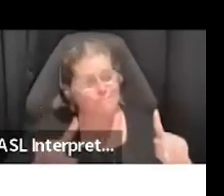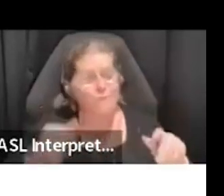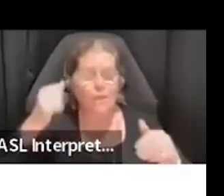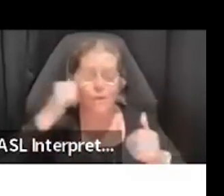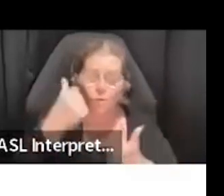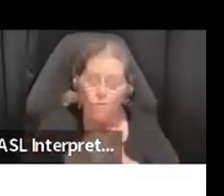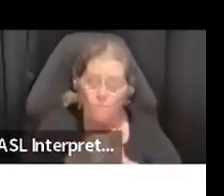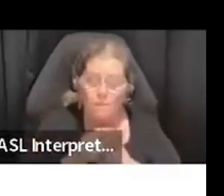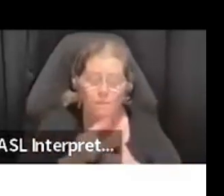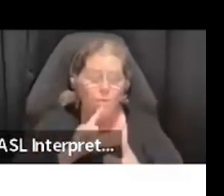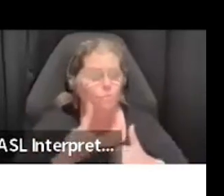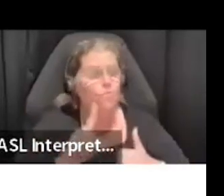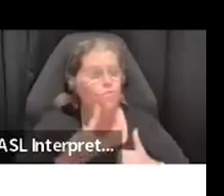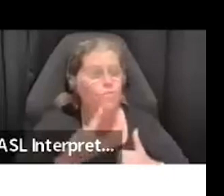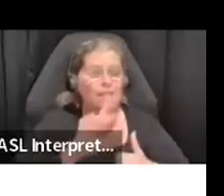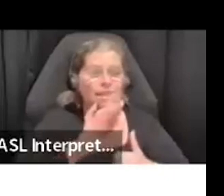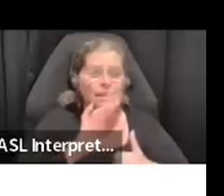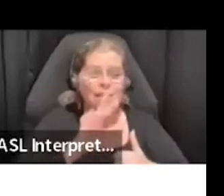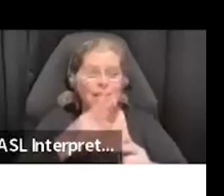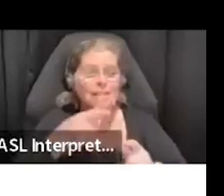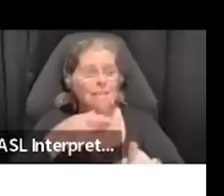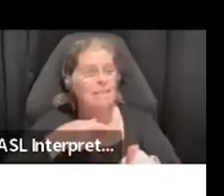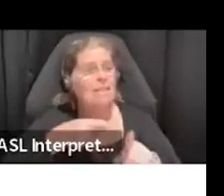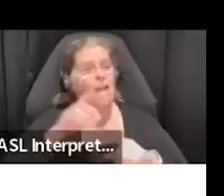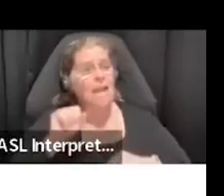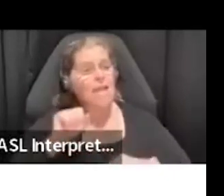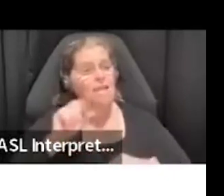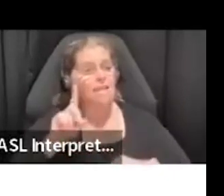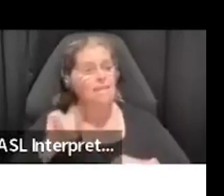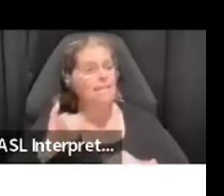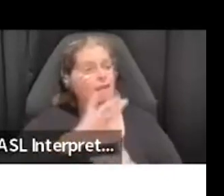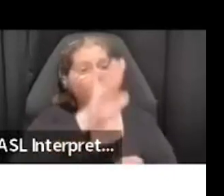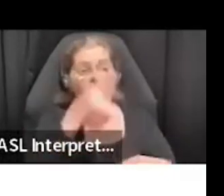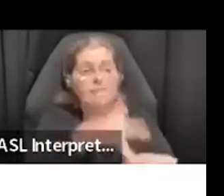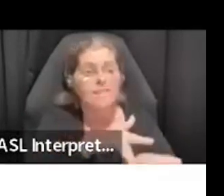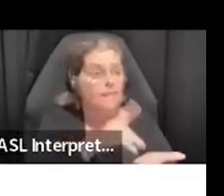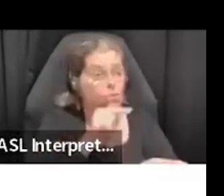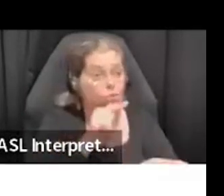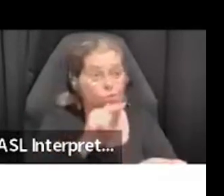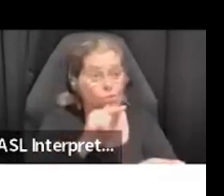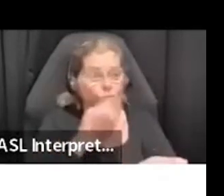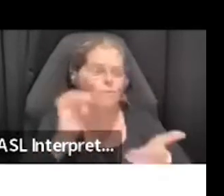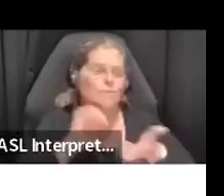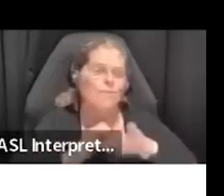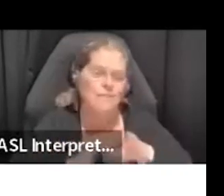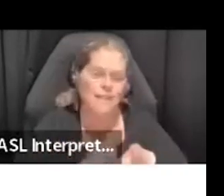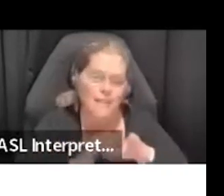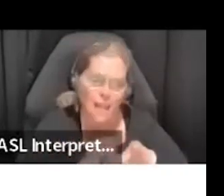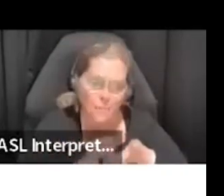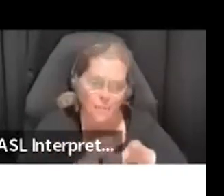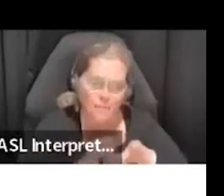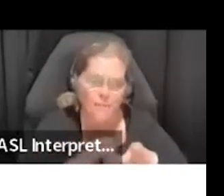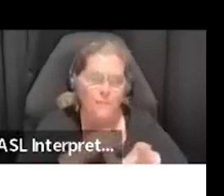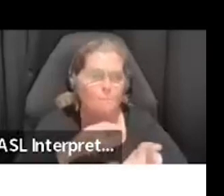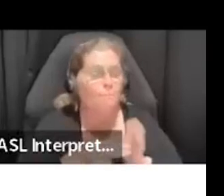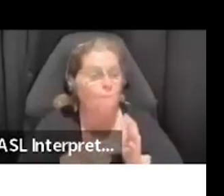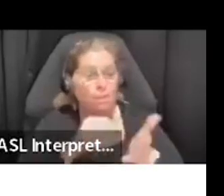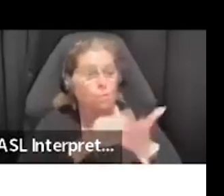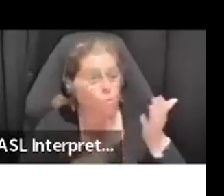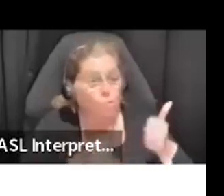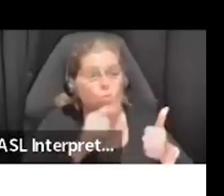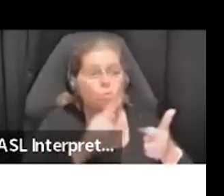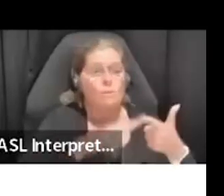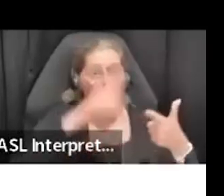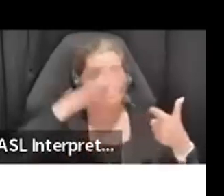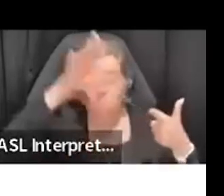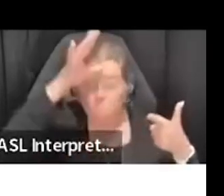at the heart of specially designed instruction, it's collaborative, it's inclusive of student, parent,